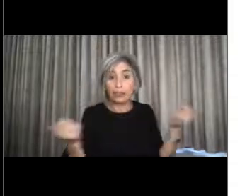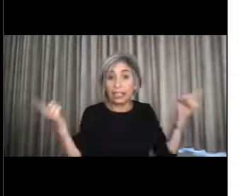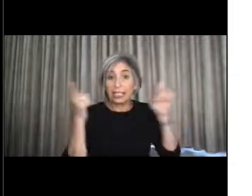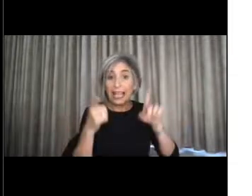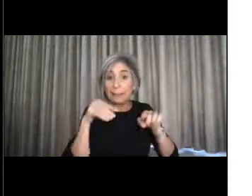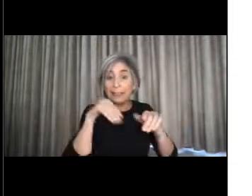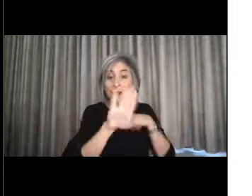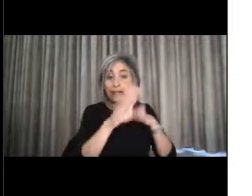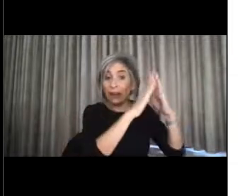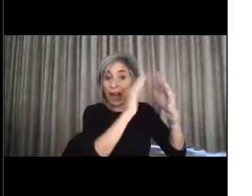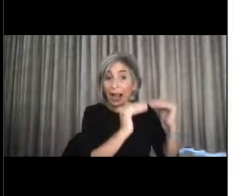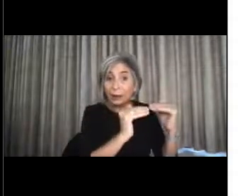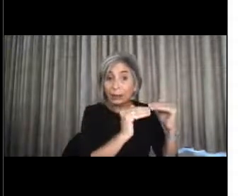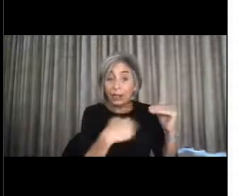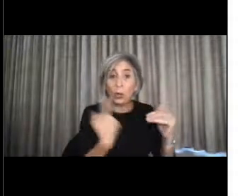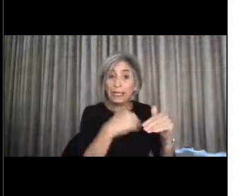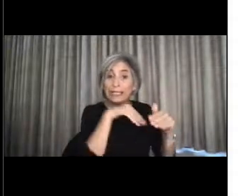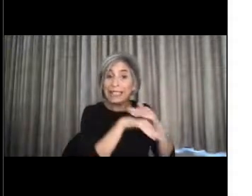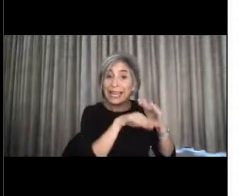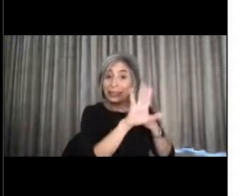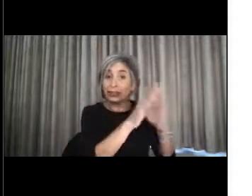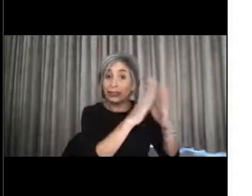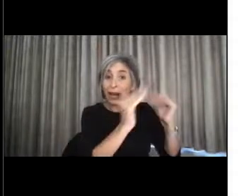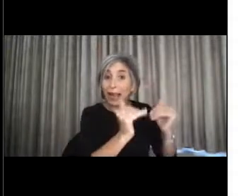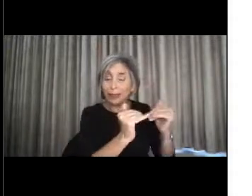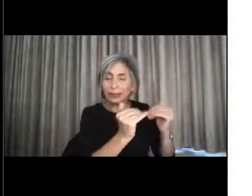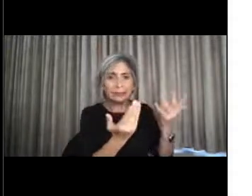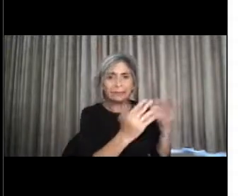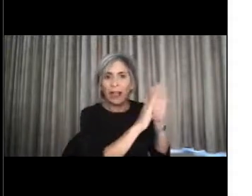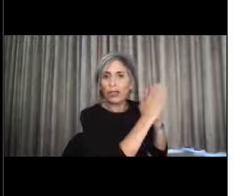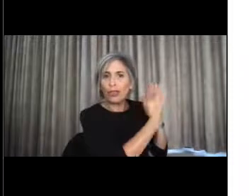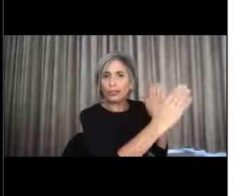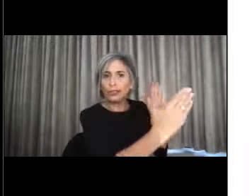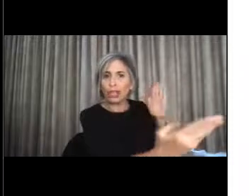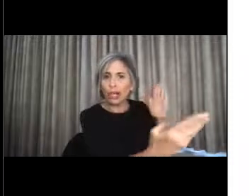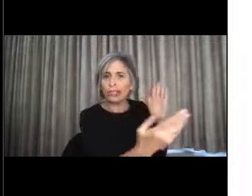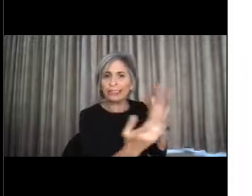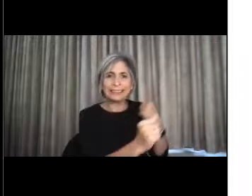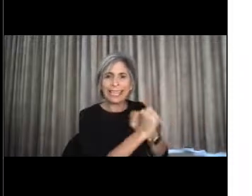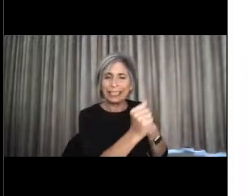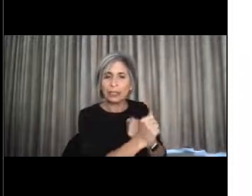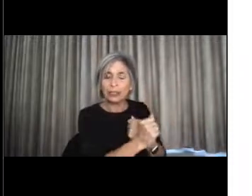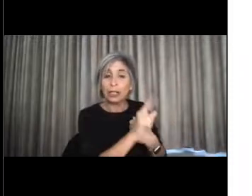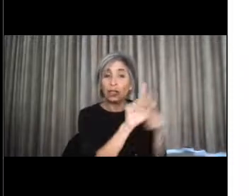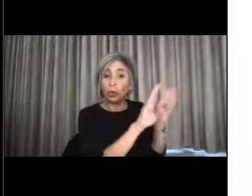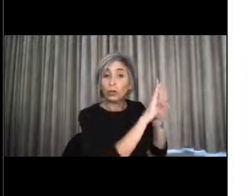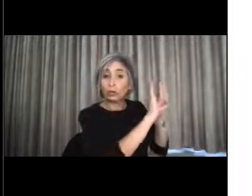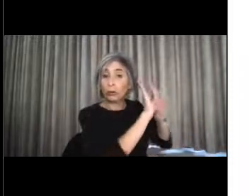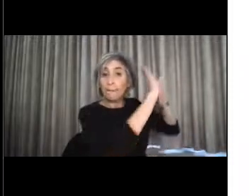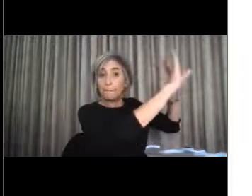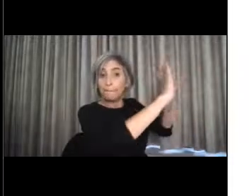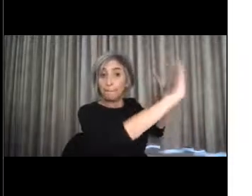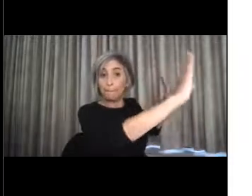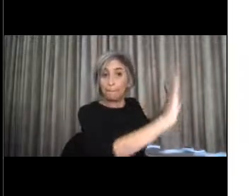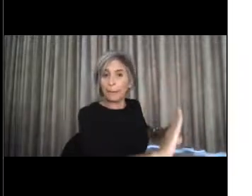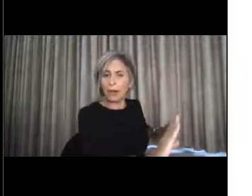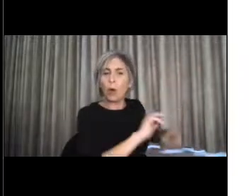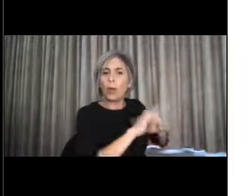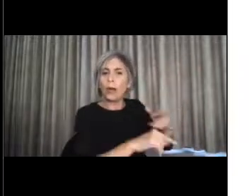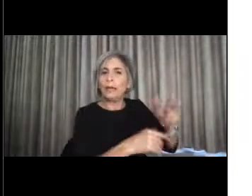house and we need access. So yes, you should put your shutters up when you hear notice or